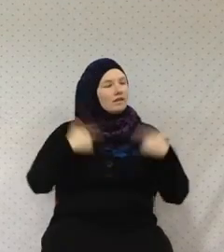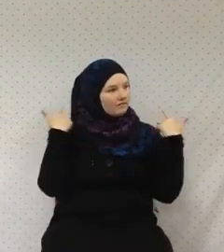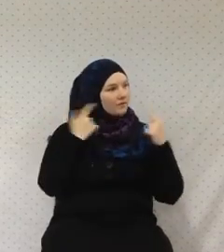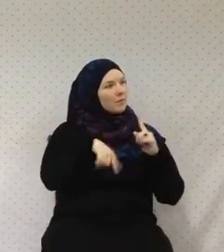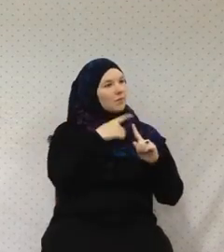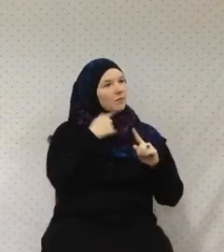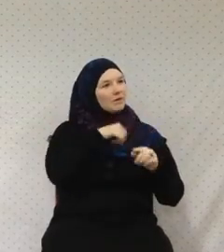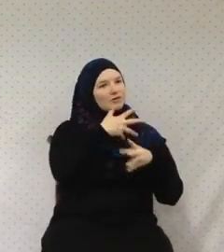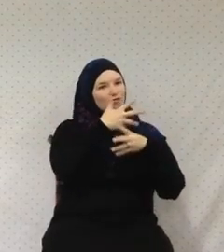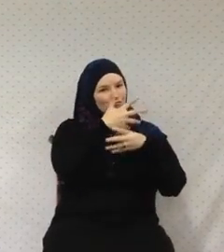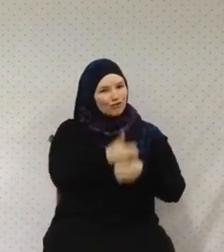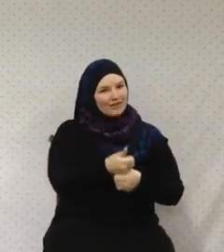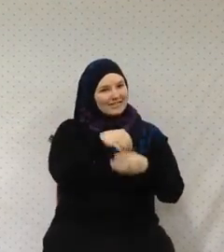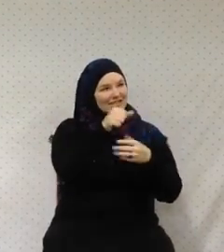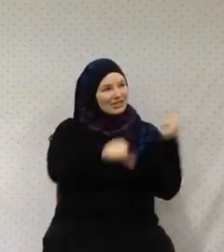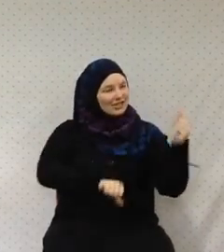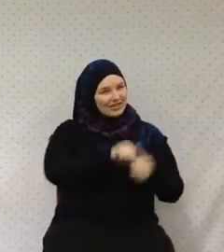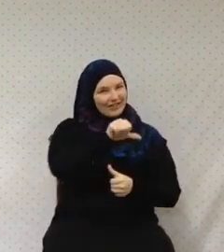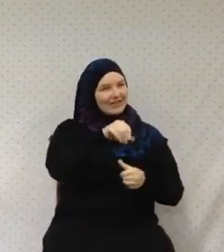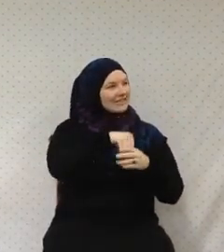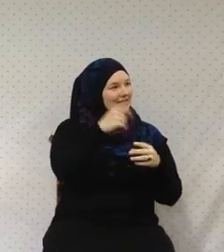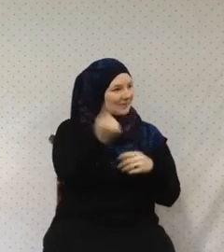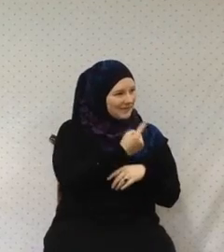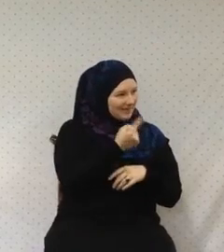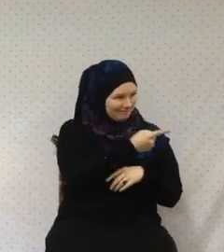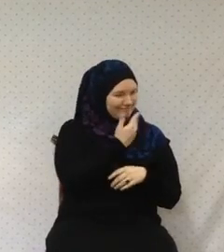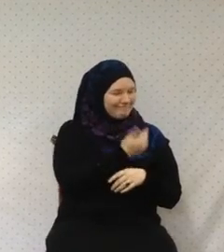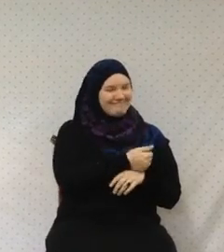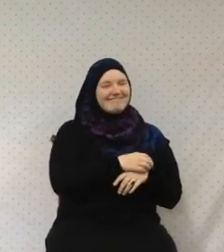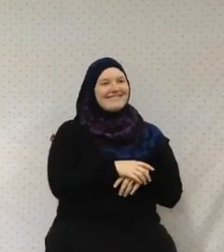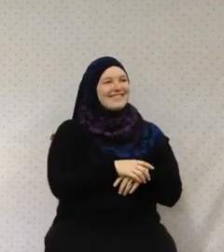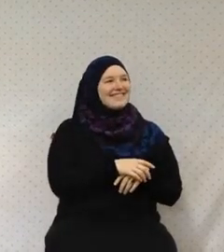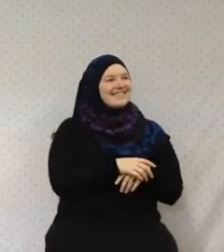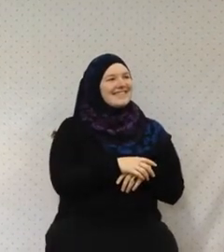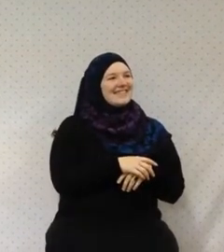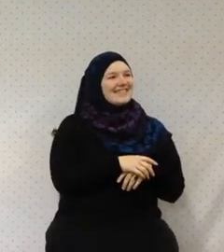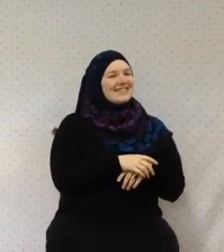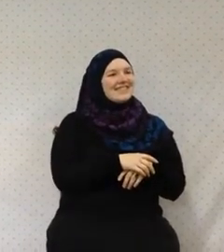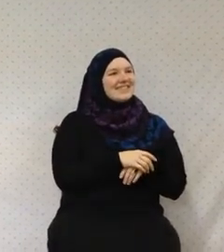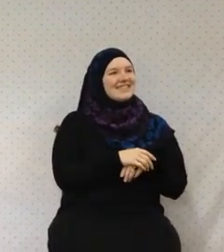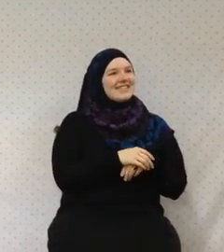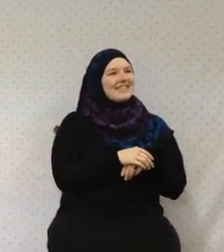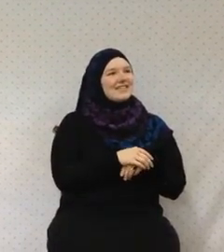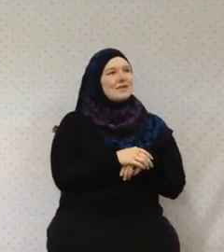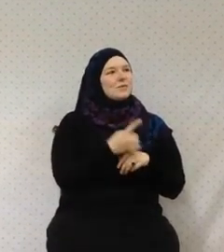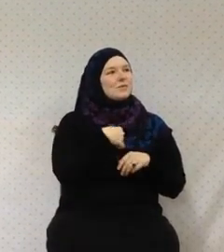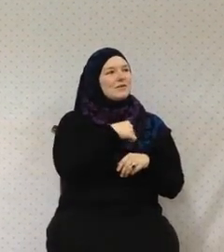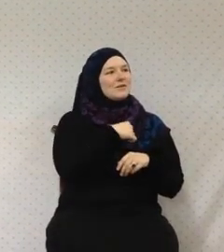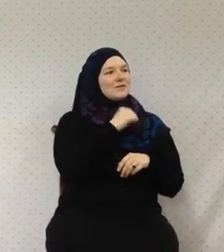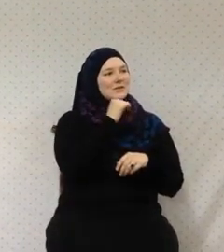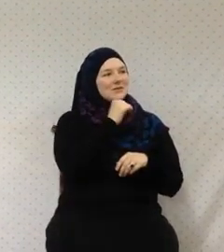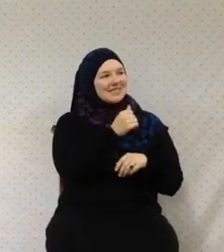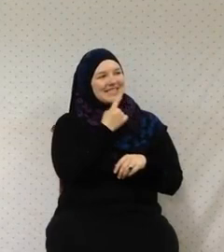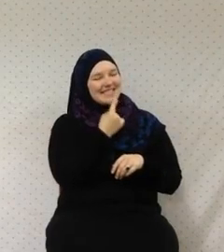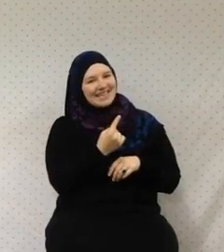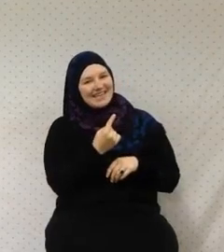When we trust each other for something, we don't speak from two sides of our mouth. We don't say, I